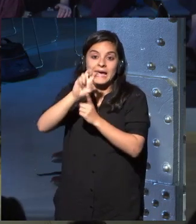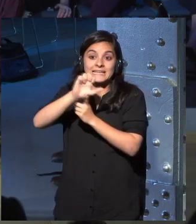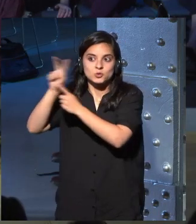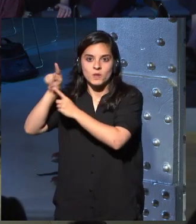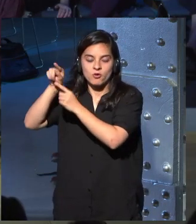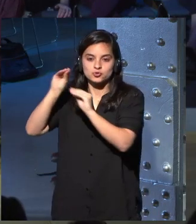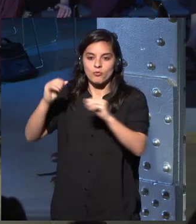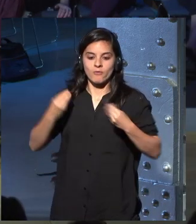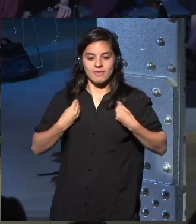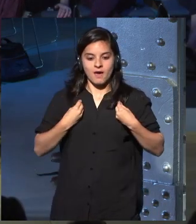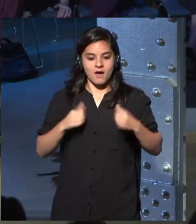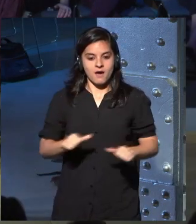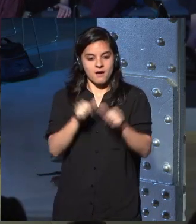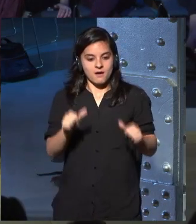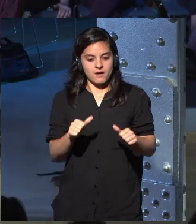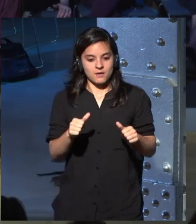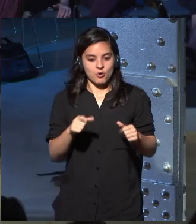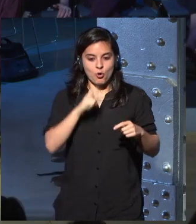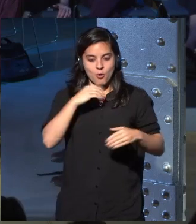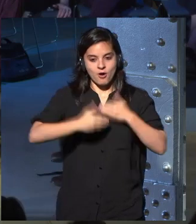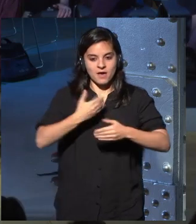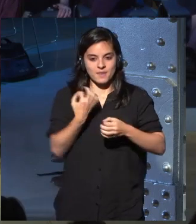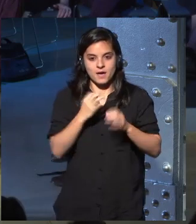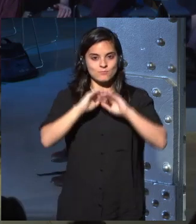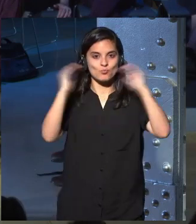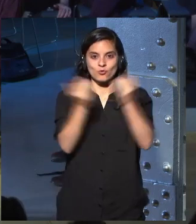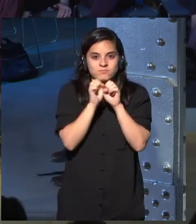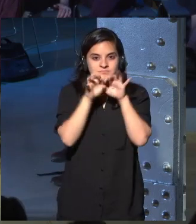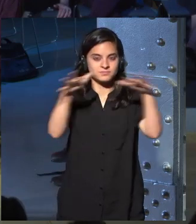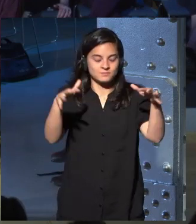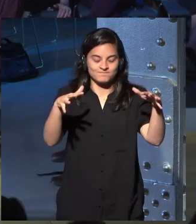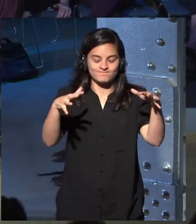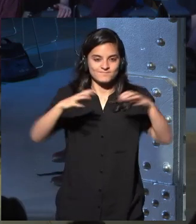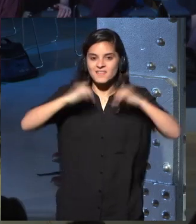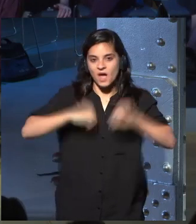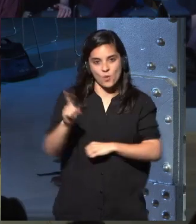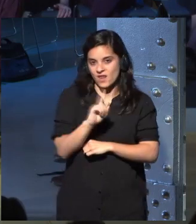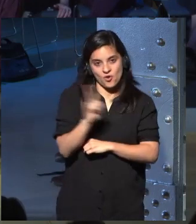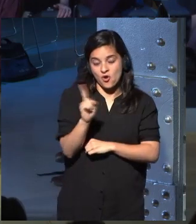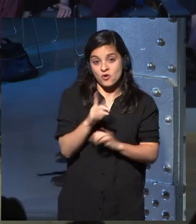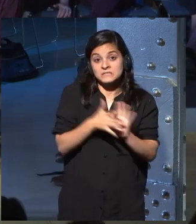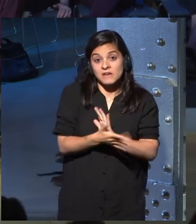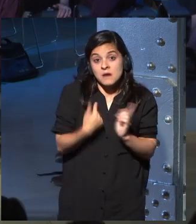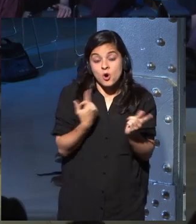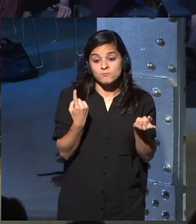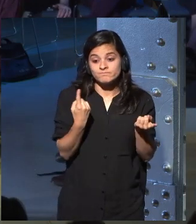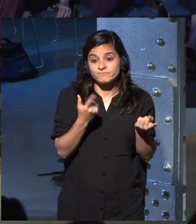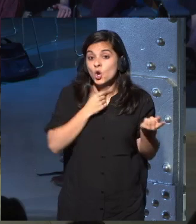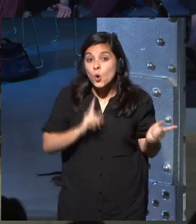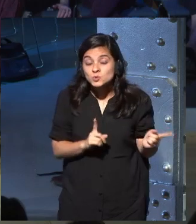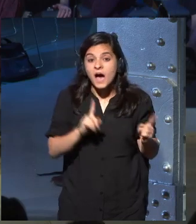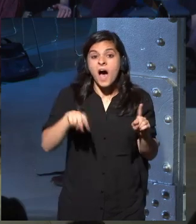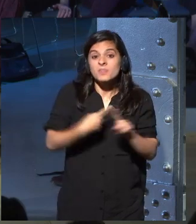he feels entirely alienated when he is there. He loses interest in the way his books are read